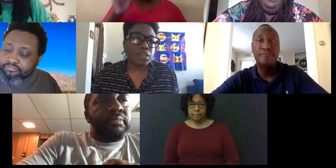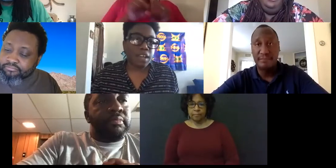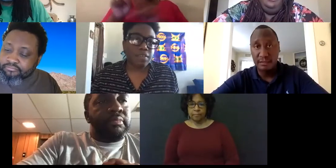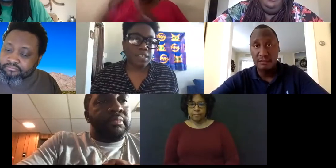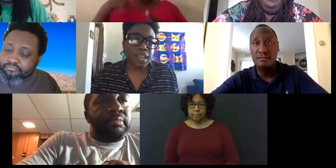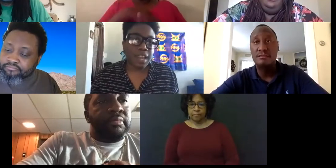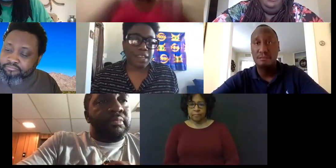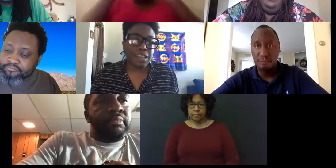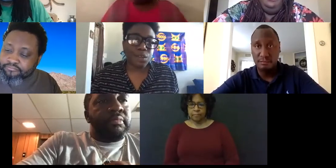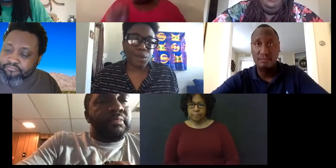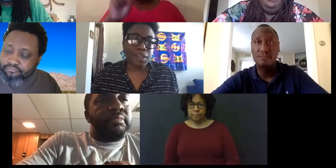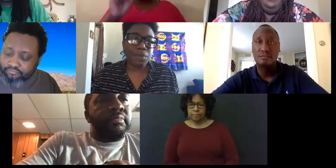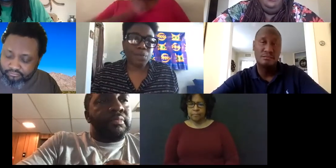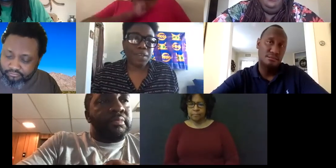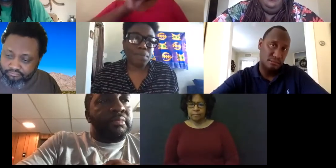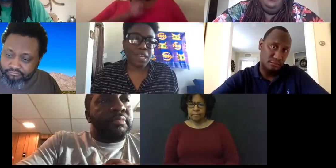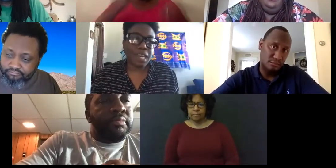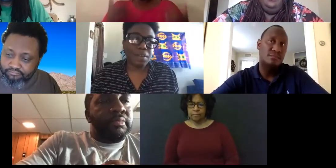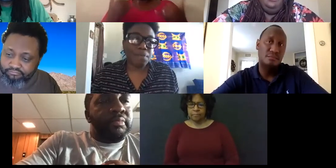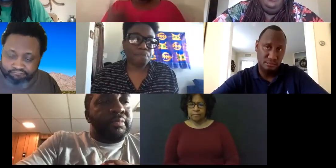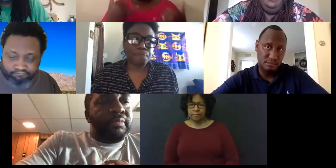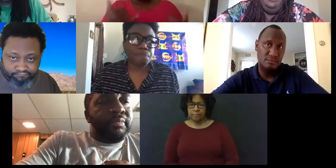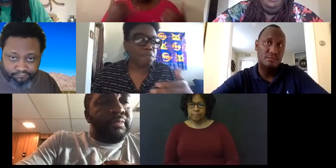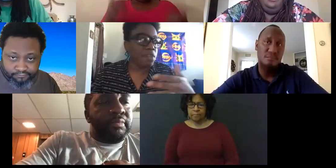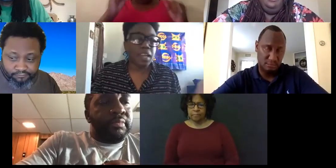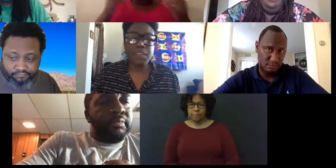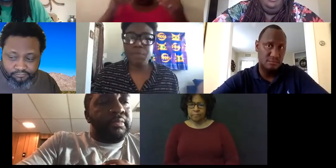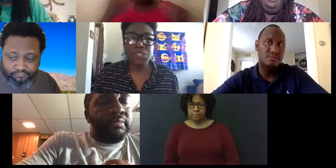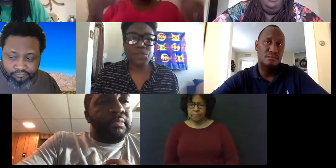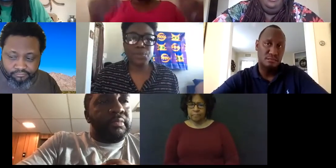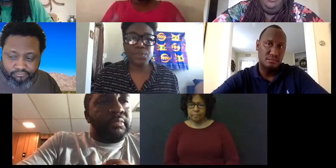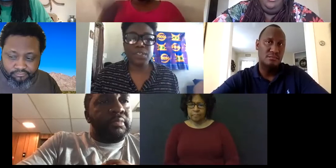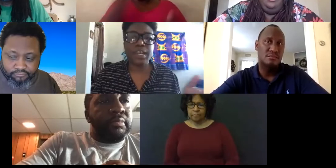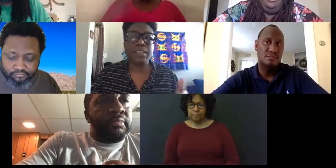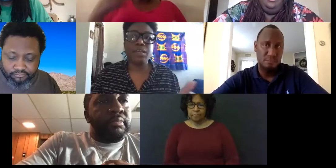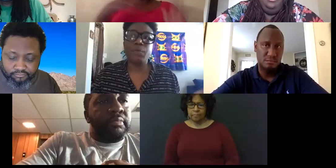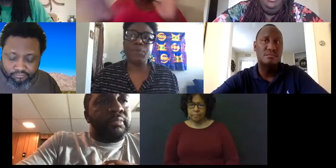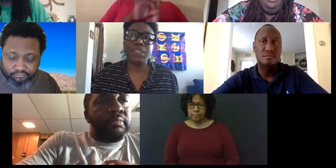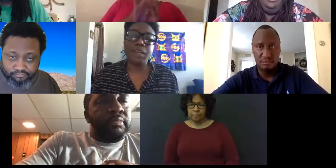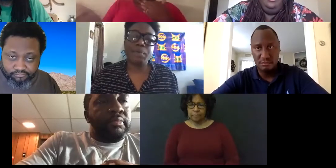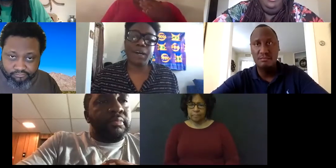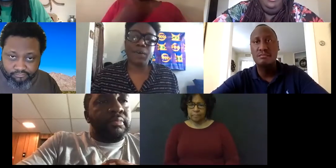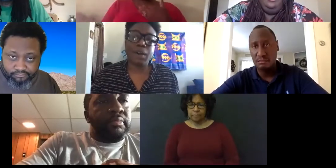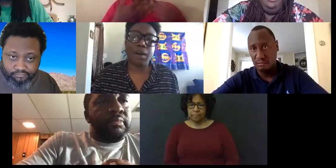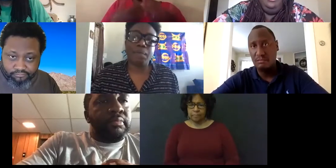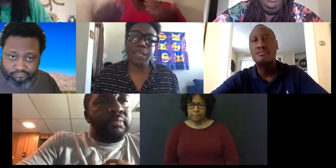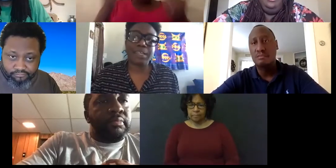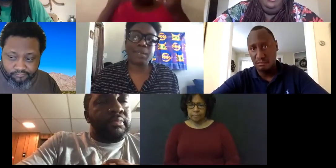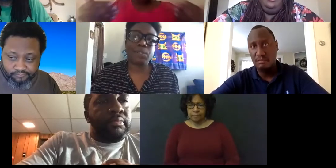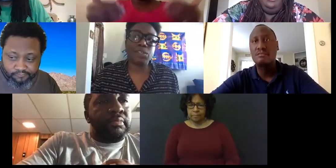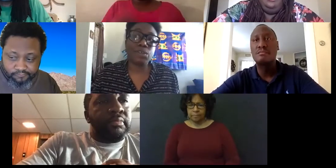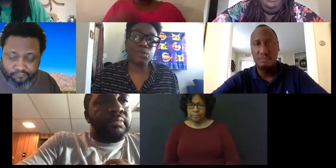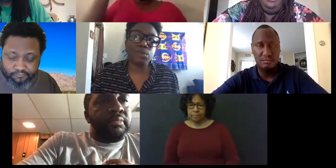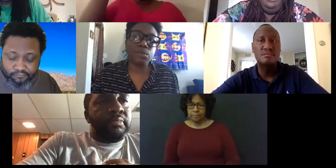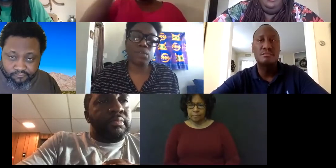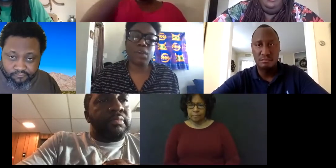can be ourselves today. You know, like, we can be anything we choose. And I think that when we think about Black